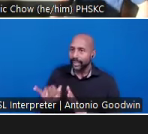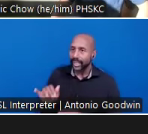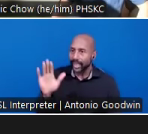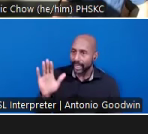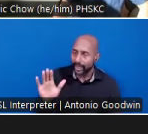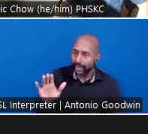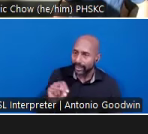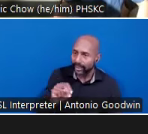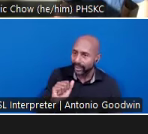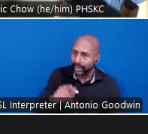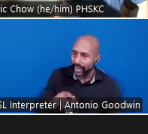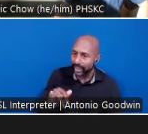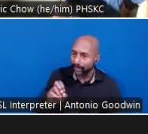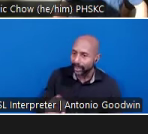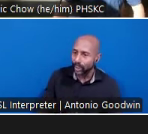Napier?